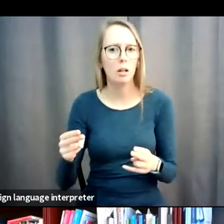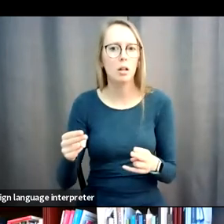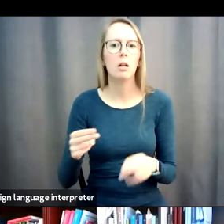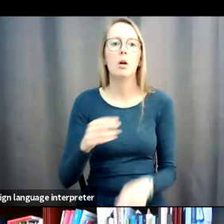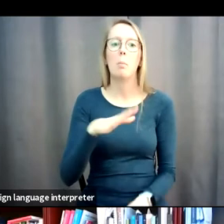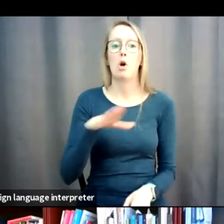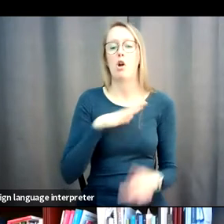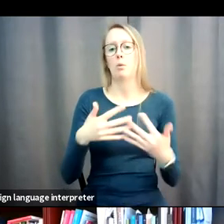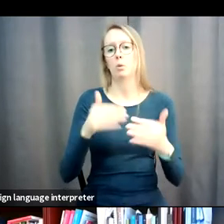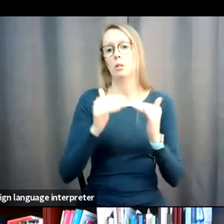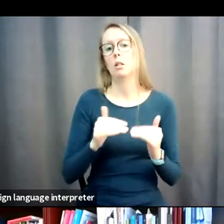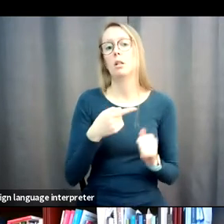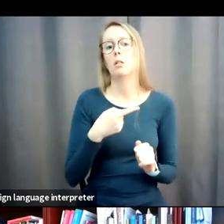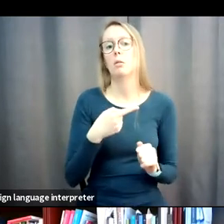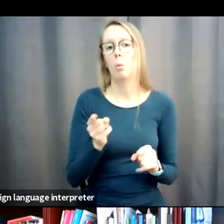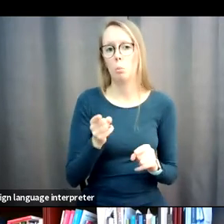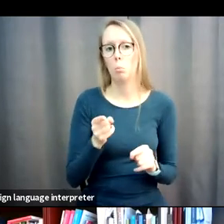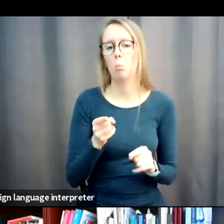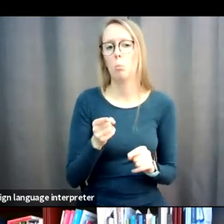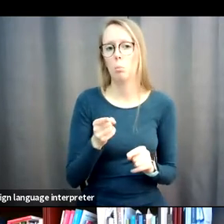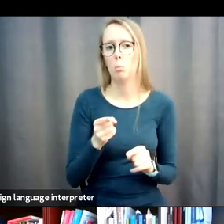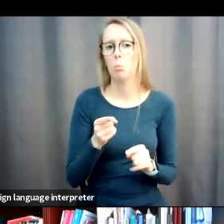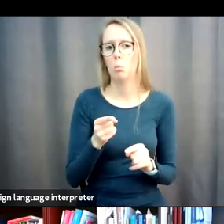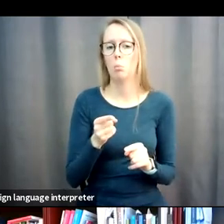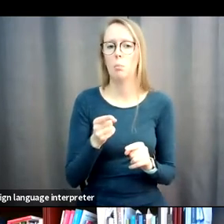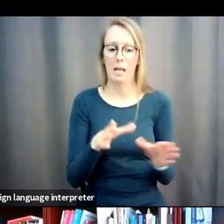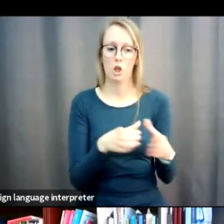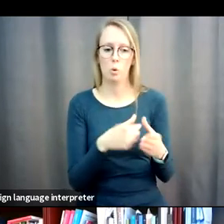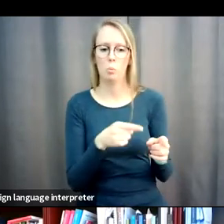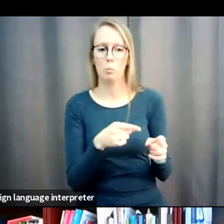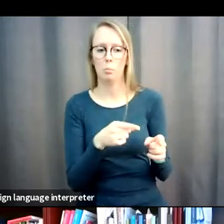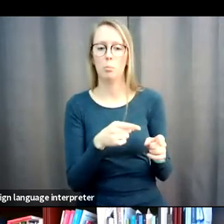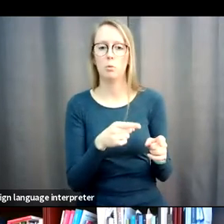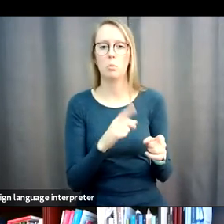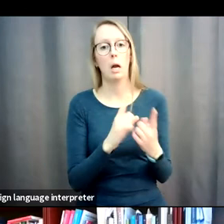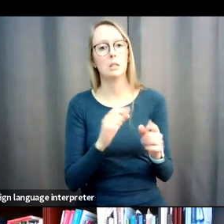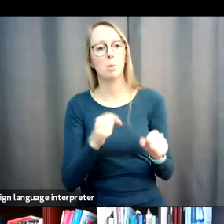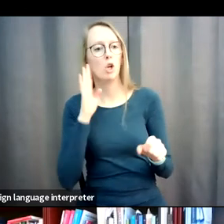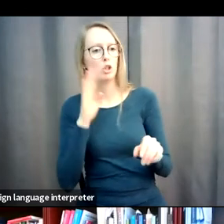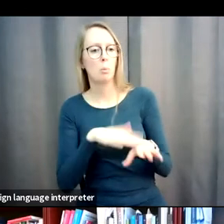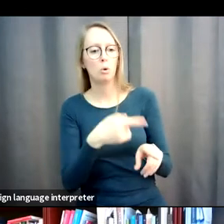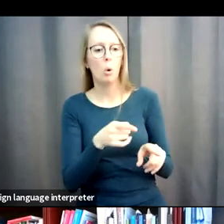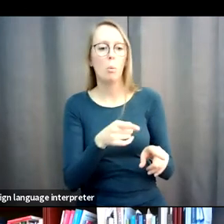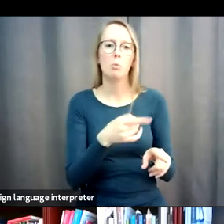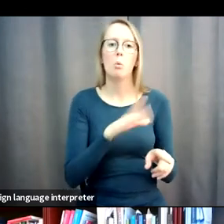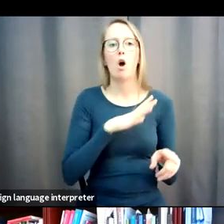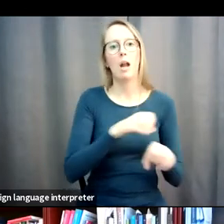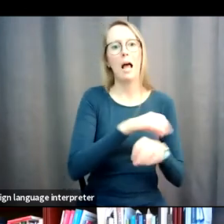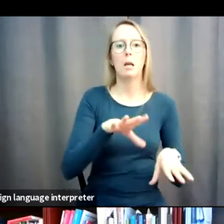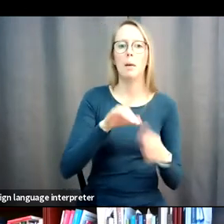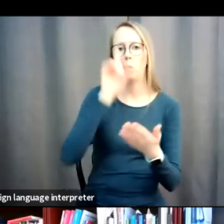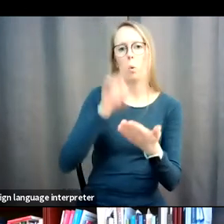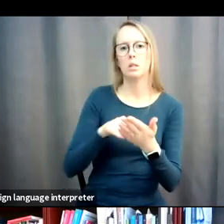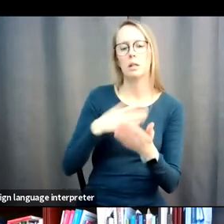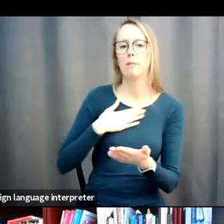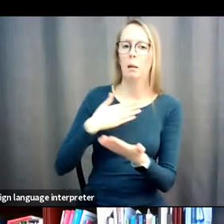with disabilities could be then the group of children that should be heard if they have some common views to share